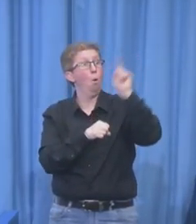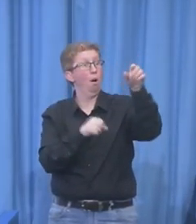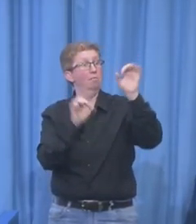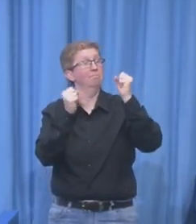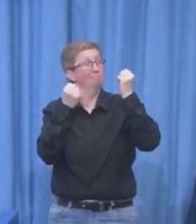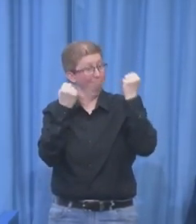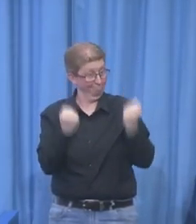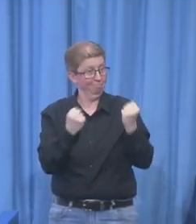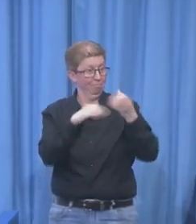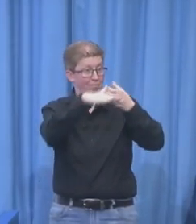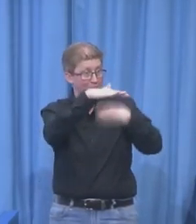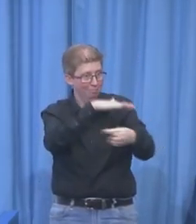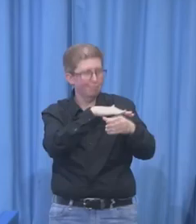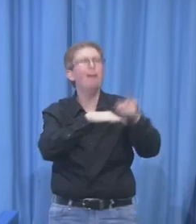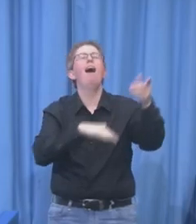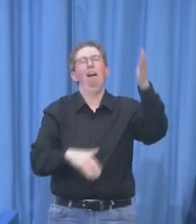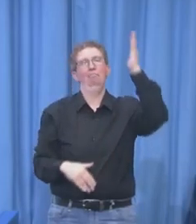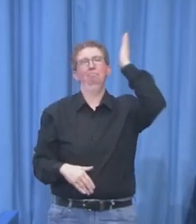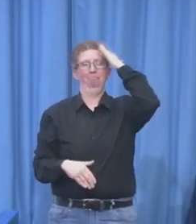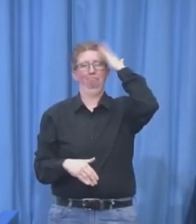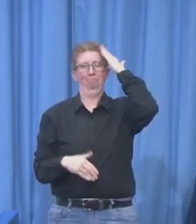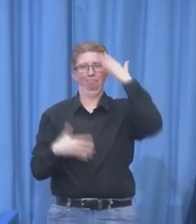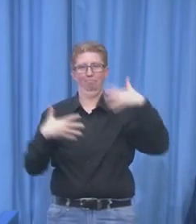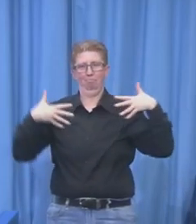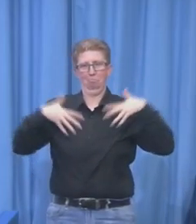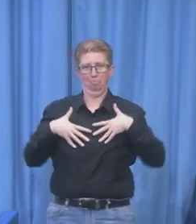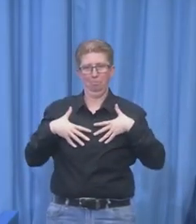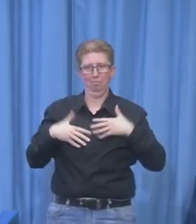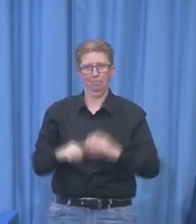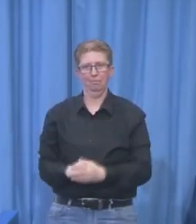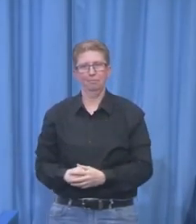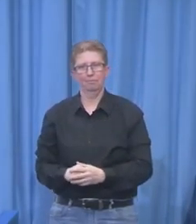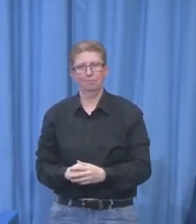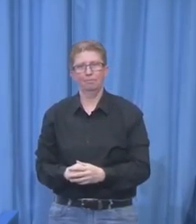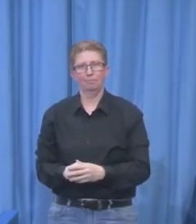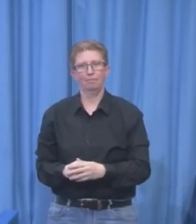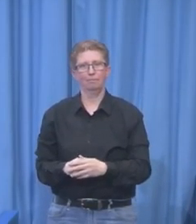be very helpful in the future.